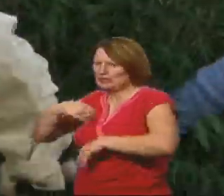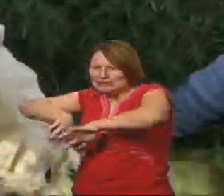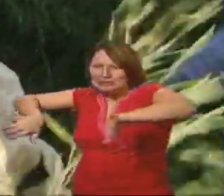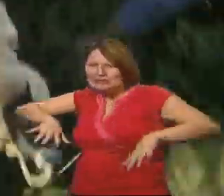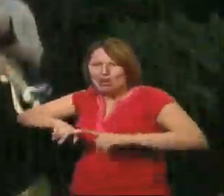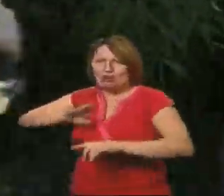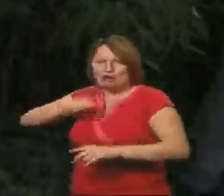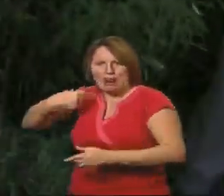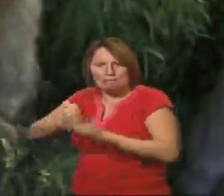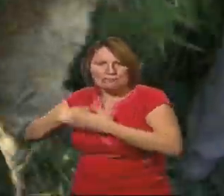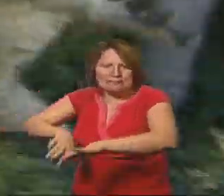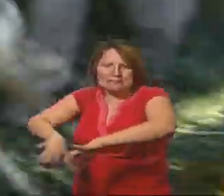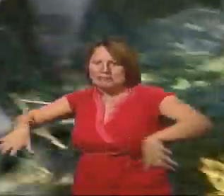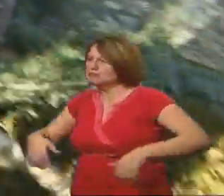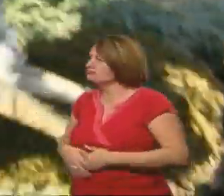again.